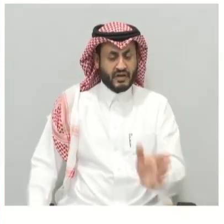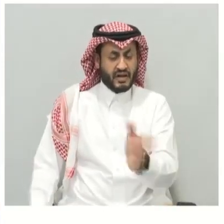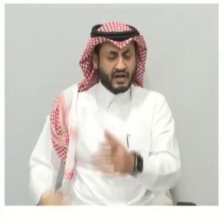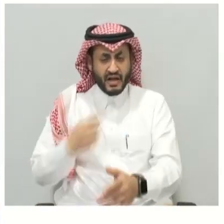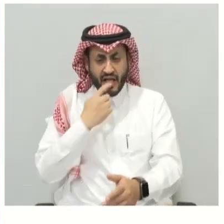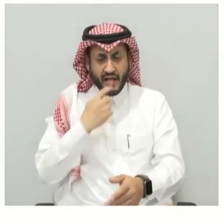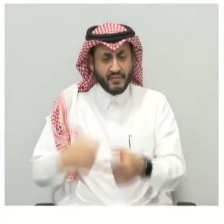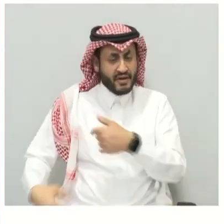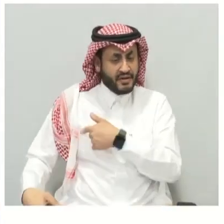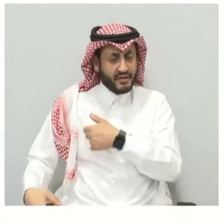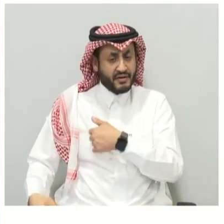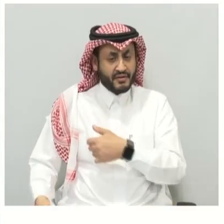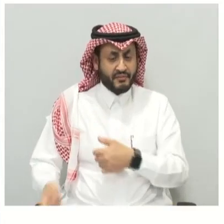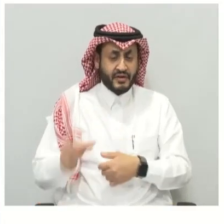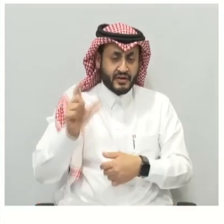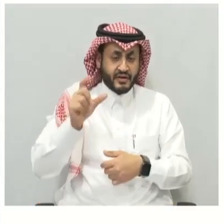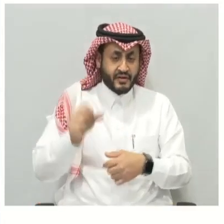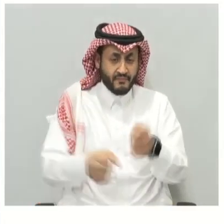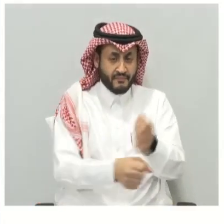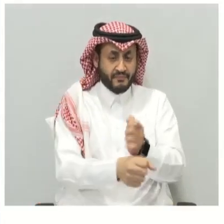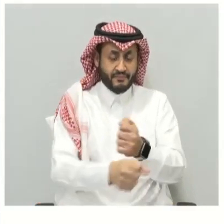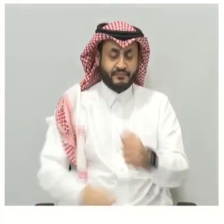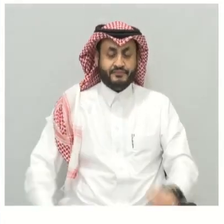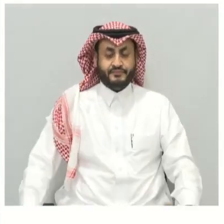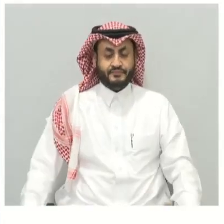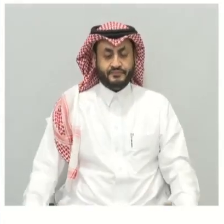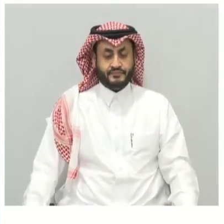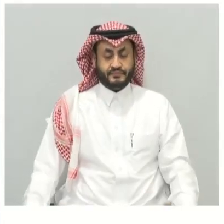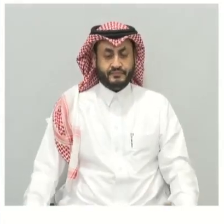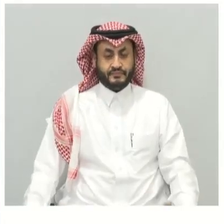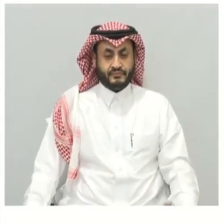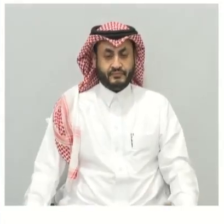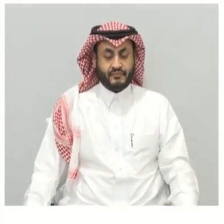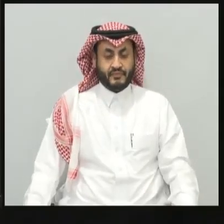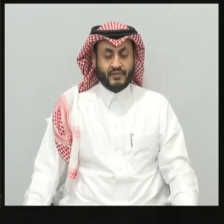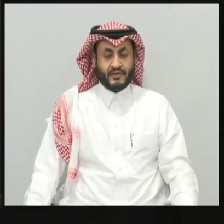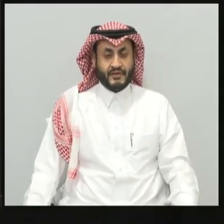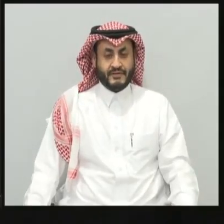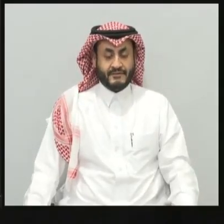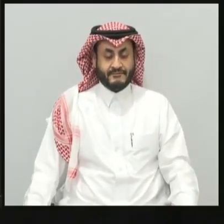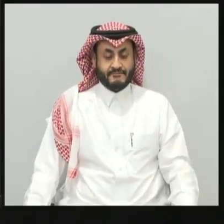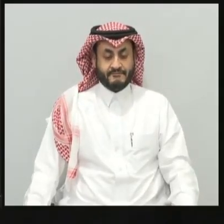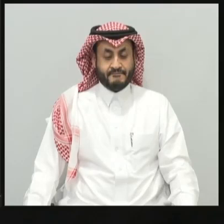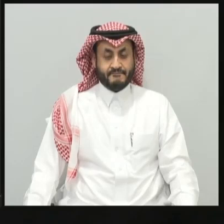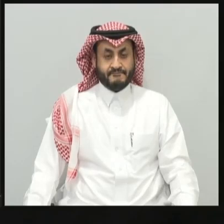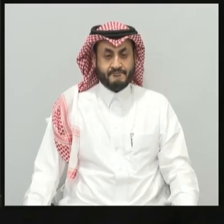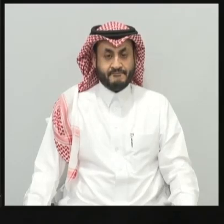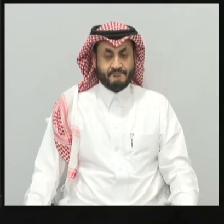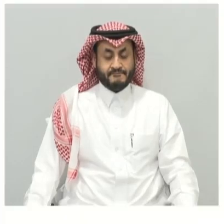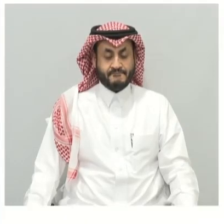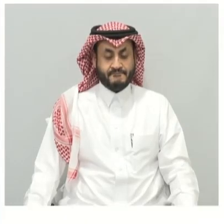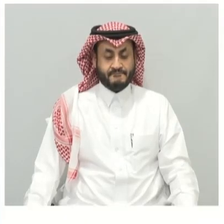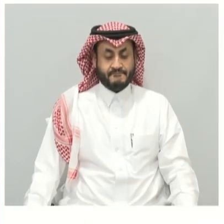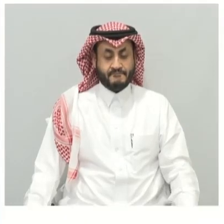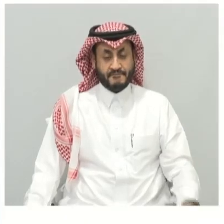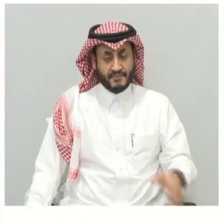are different jobs. And on its left are the activities that relates to each job. So a